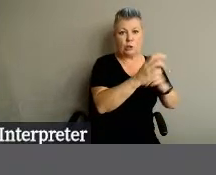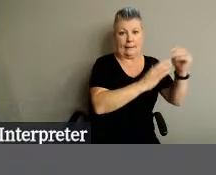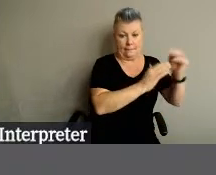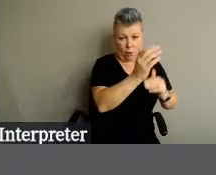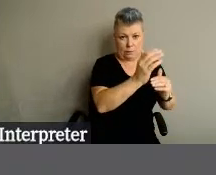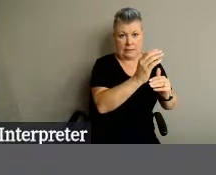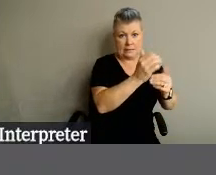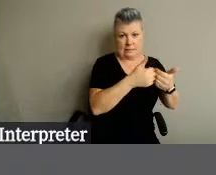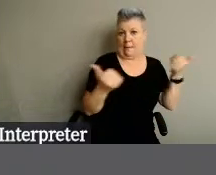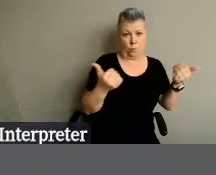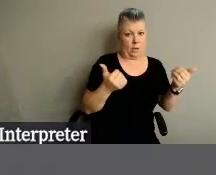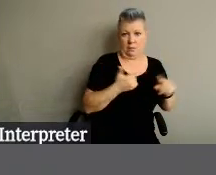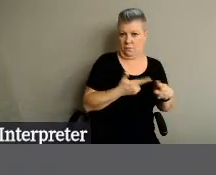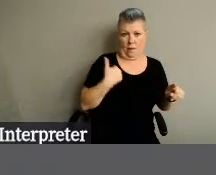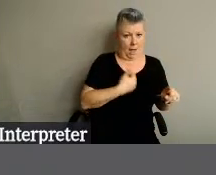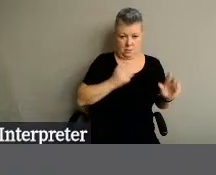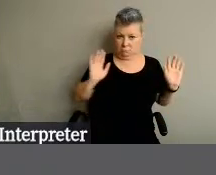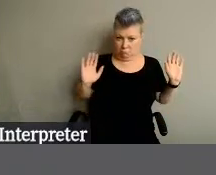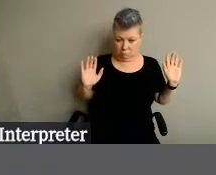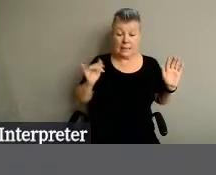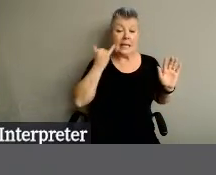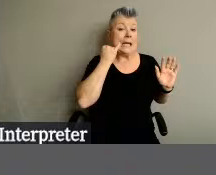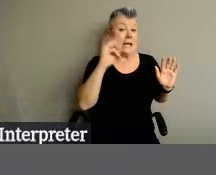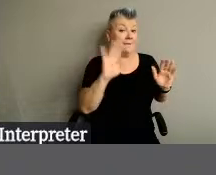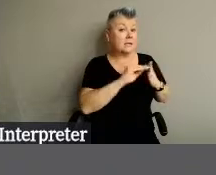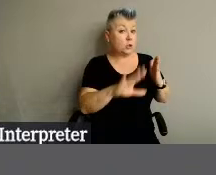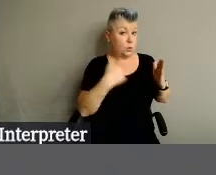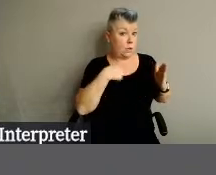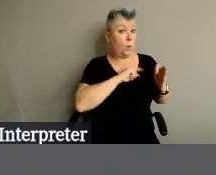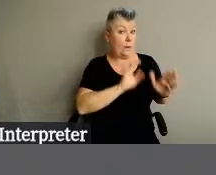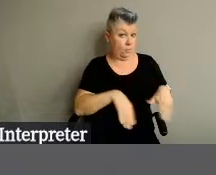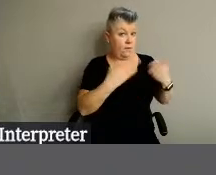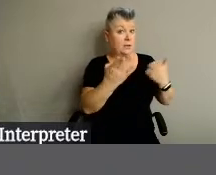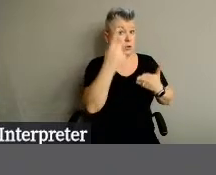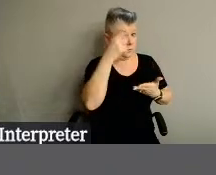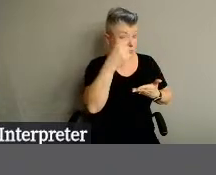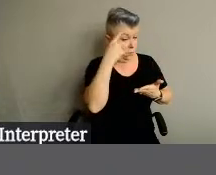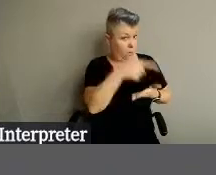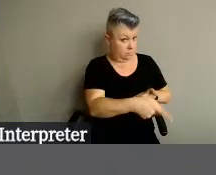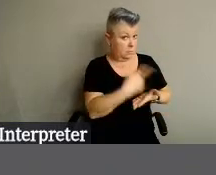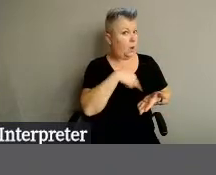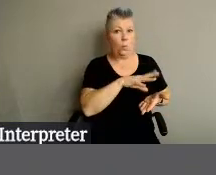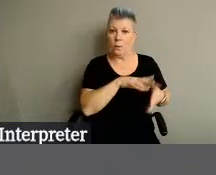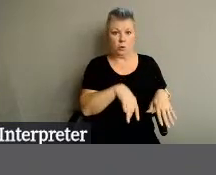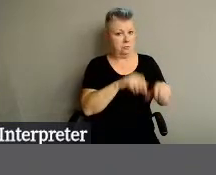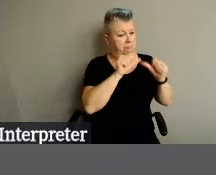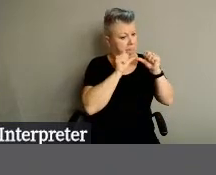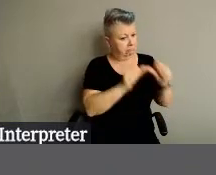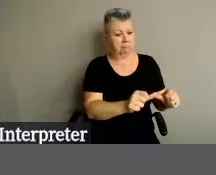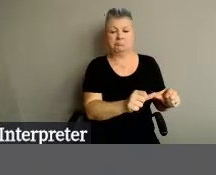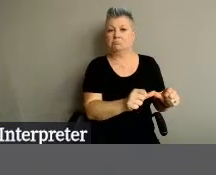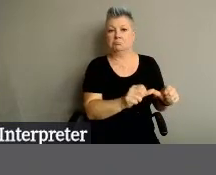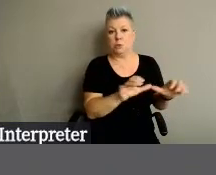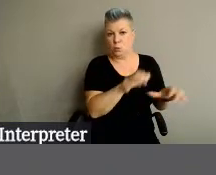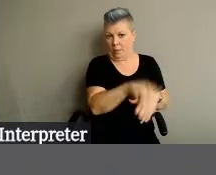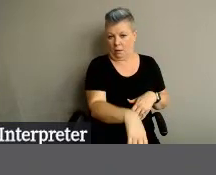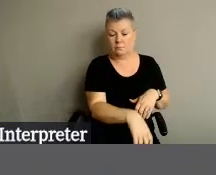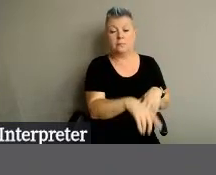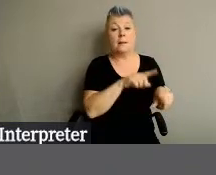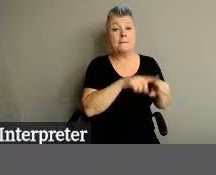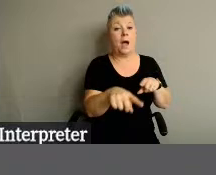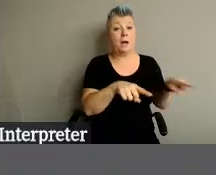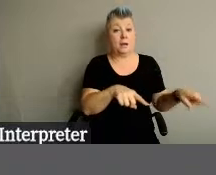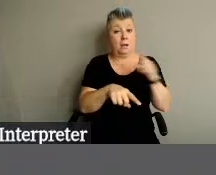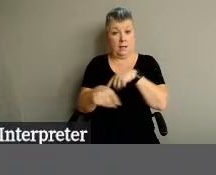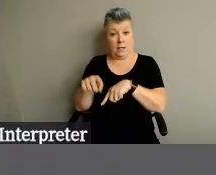serving. So if it's one of those students that we are serving, then we will just be able to carry on and do that. However, what they do in